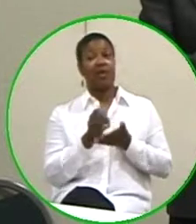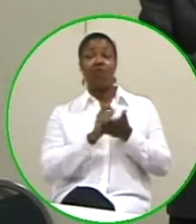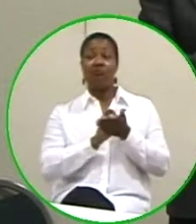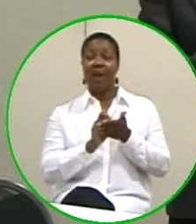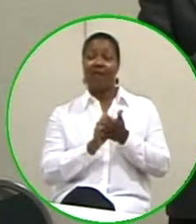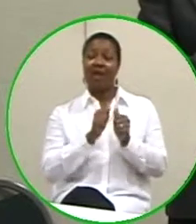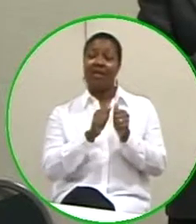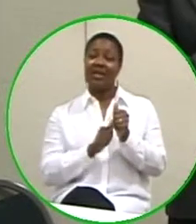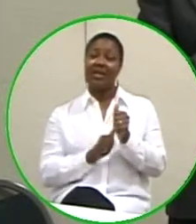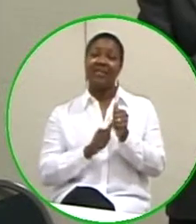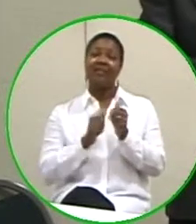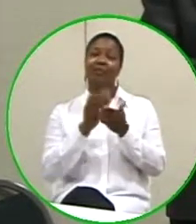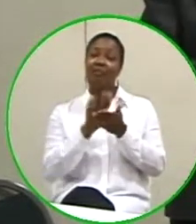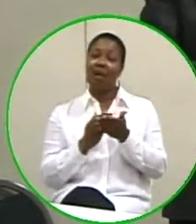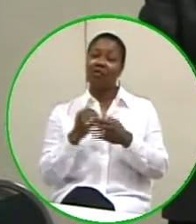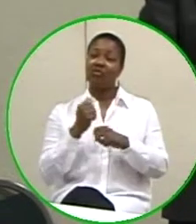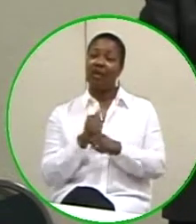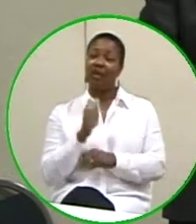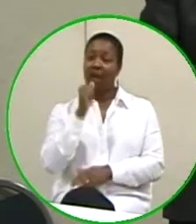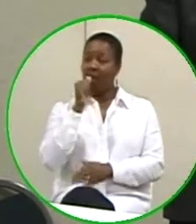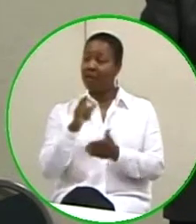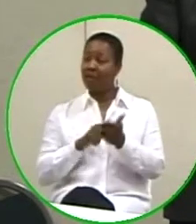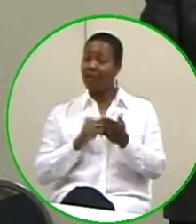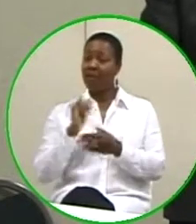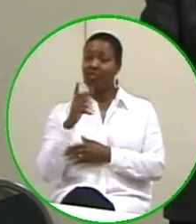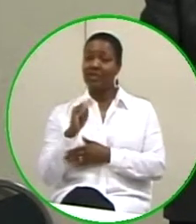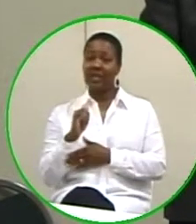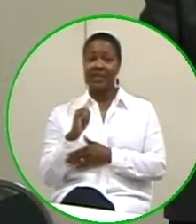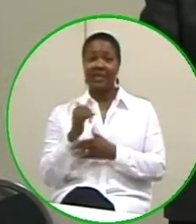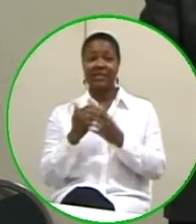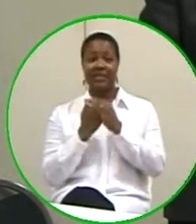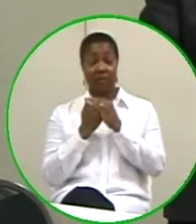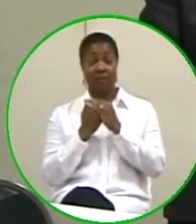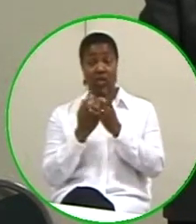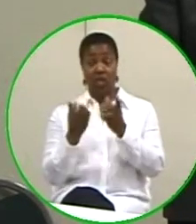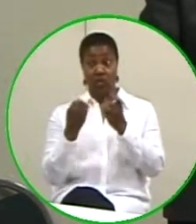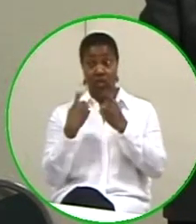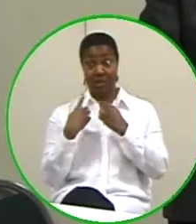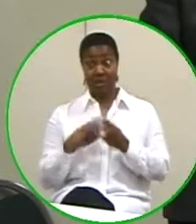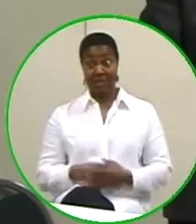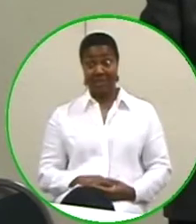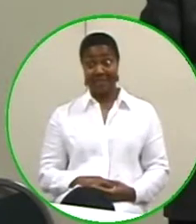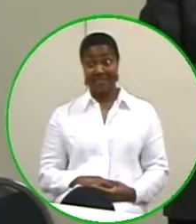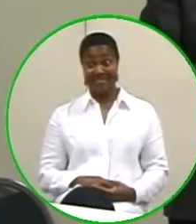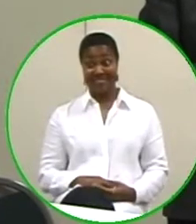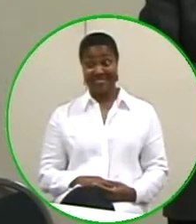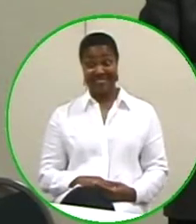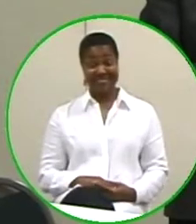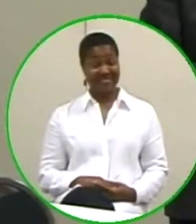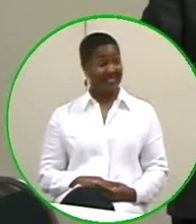write the step-by-step directions for making a peanut butter and jelly sandwich. Questions about the task?